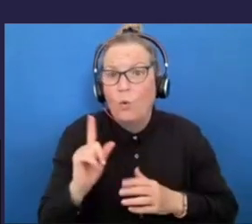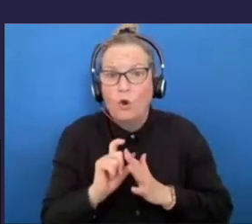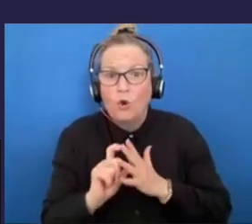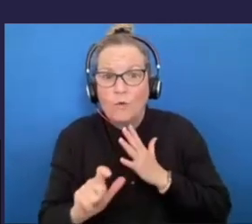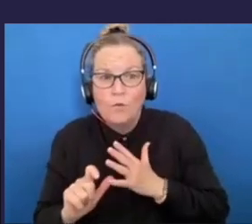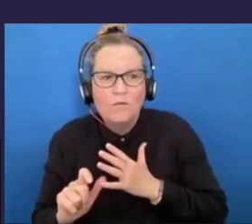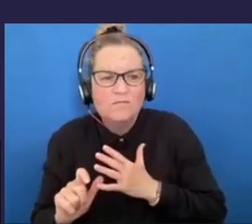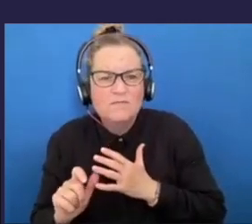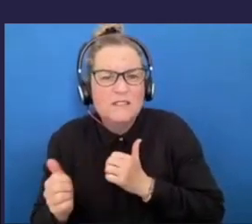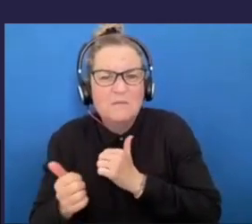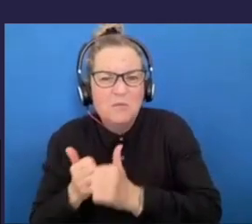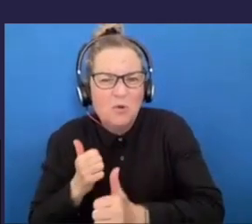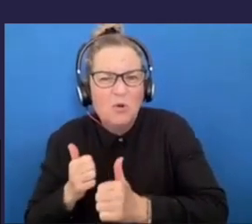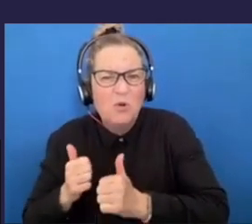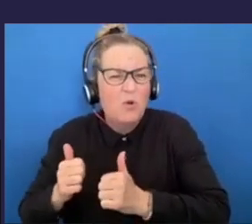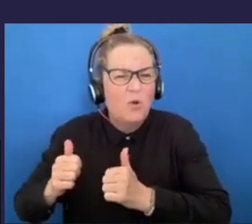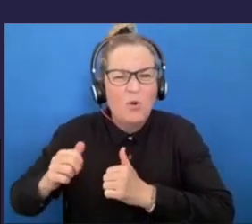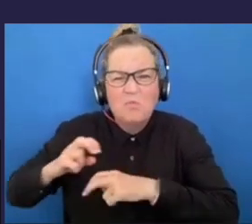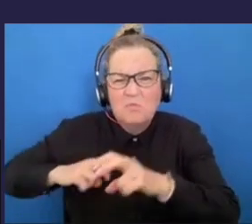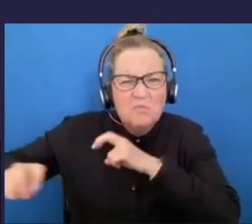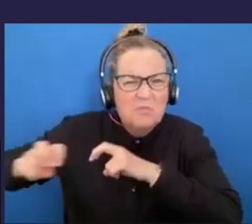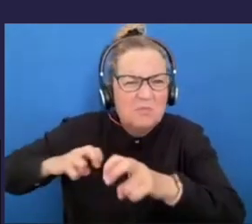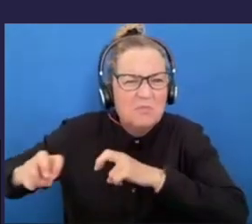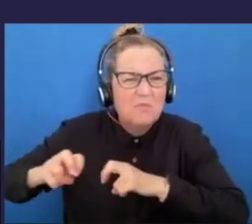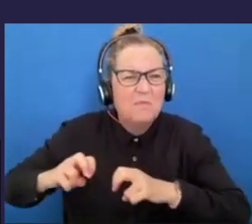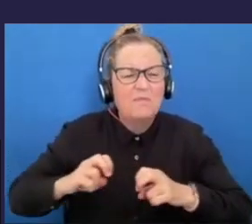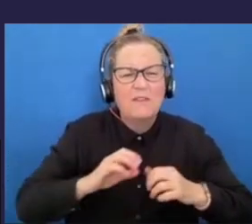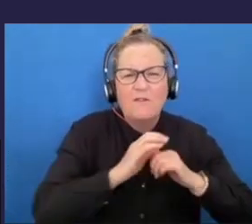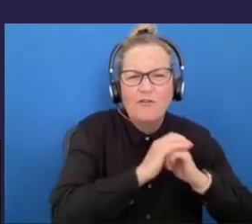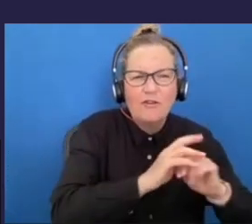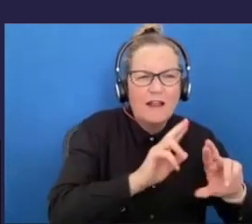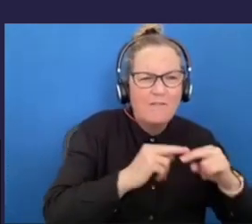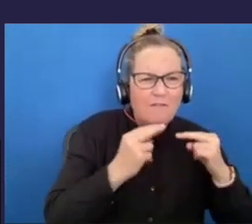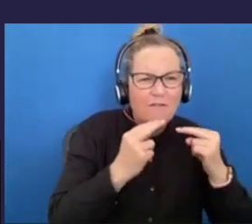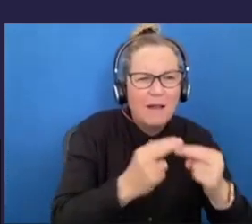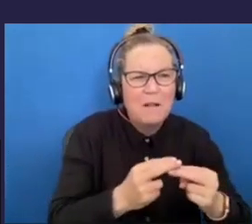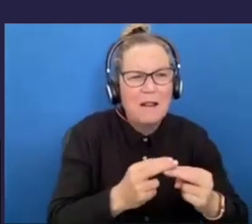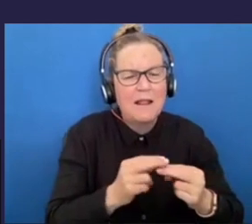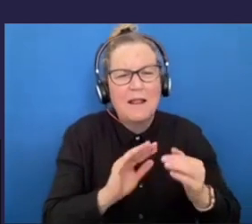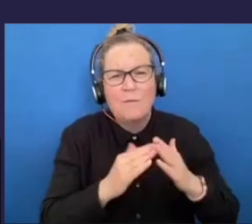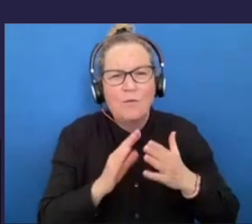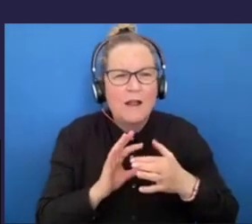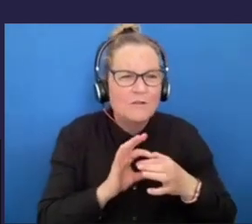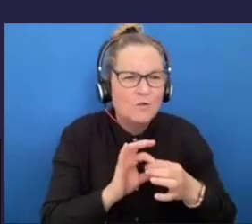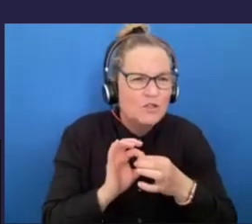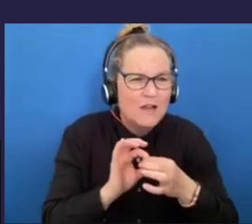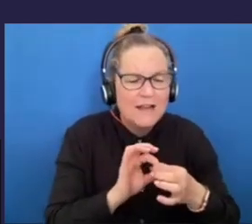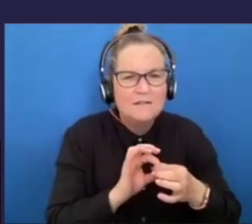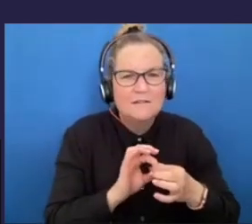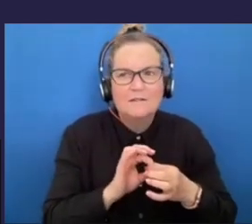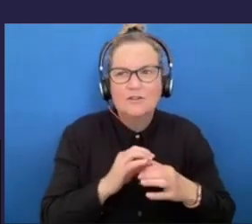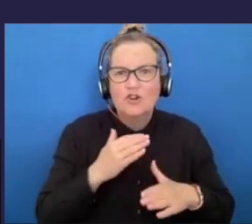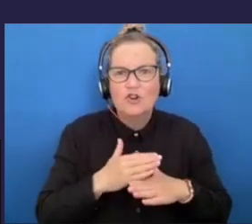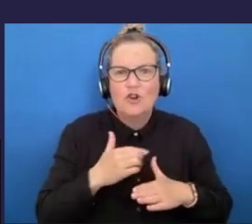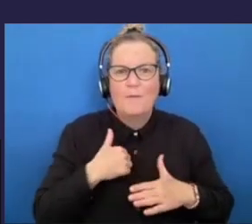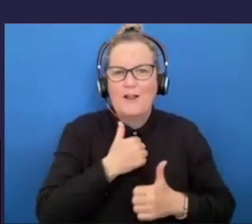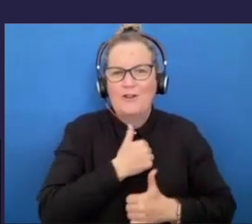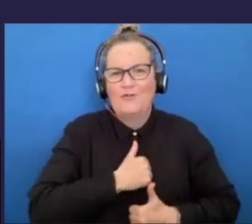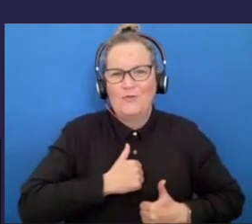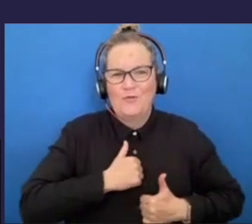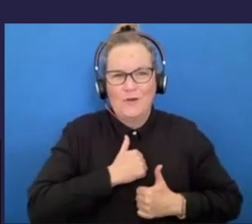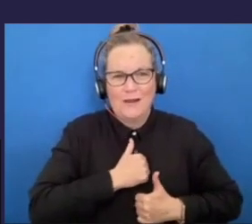family, community associations, a job doing what you enjoy. Let's explore this employment area in more